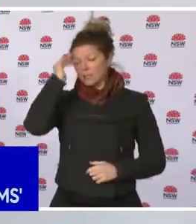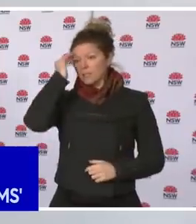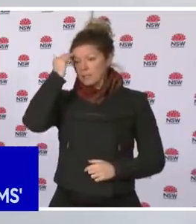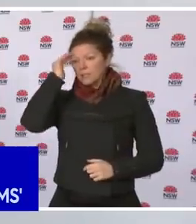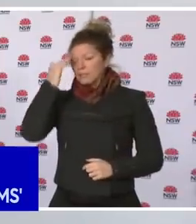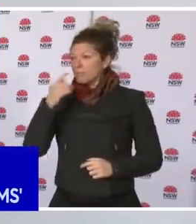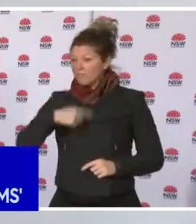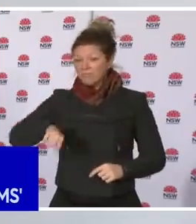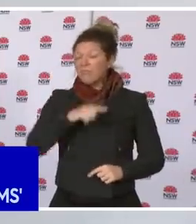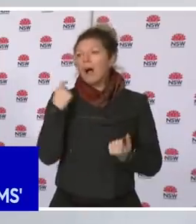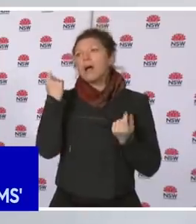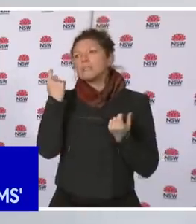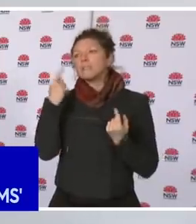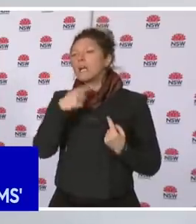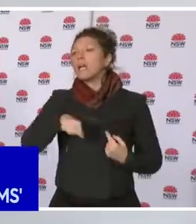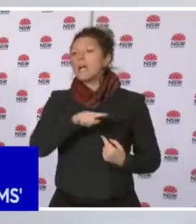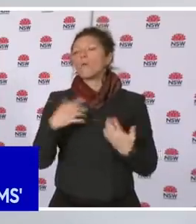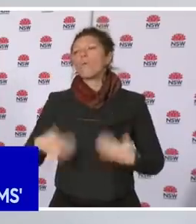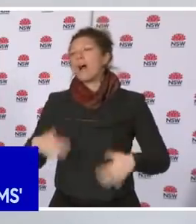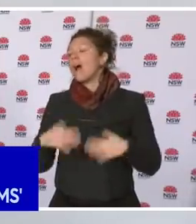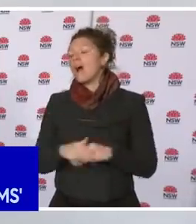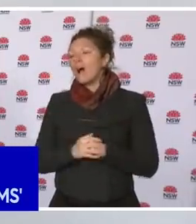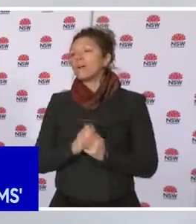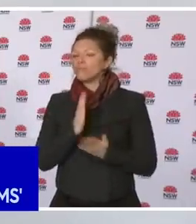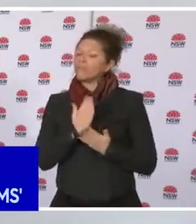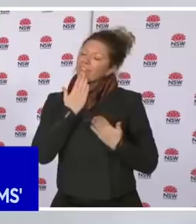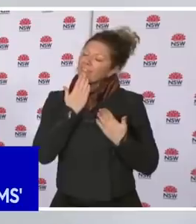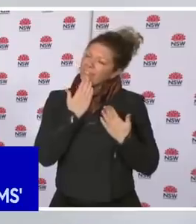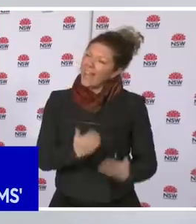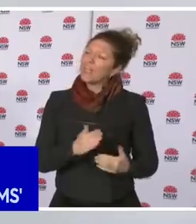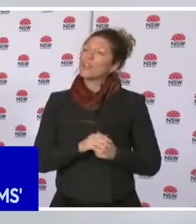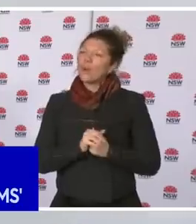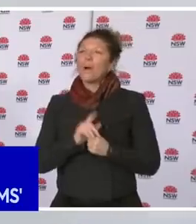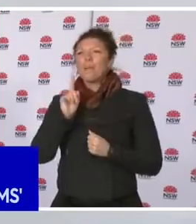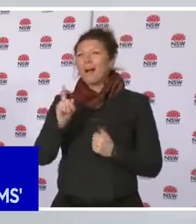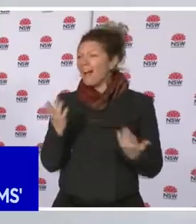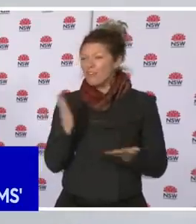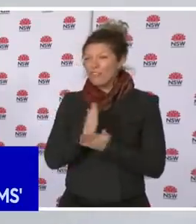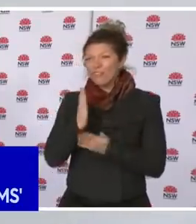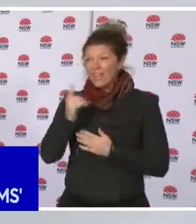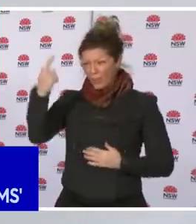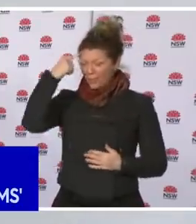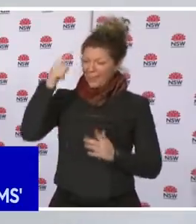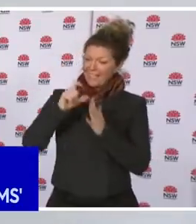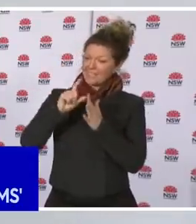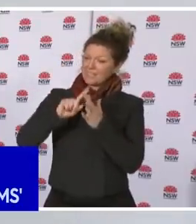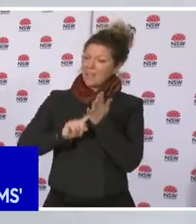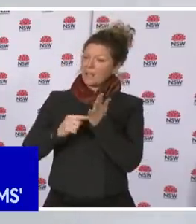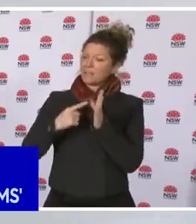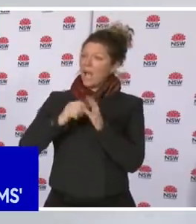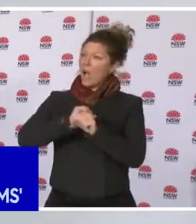acknowledge the way that the community is responding. But unfortunately, it is the Delta variant, with its